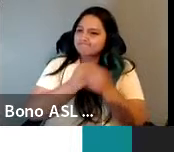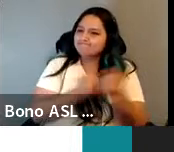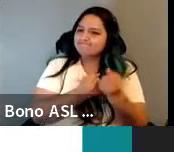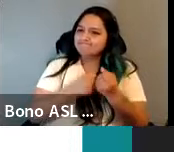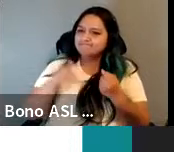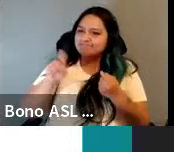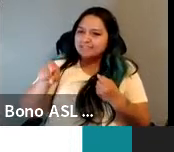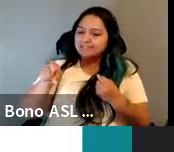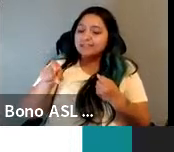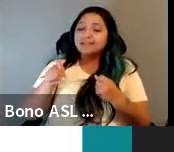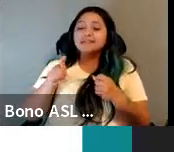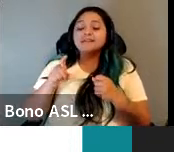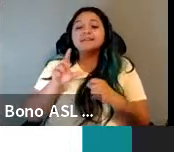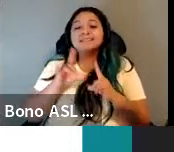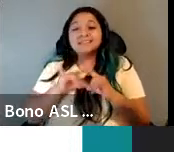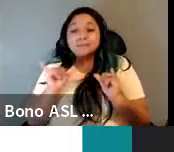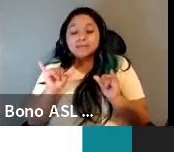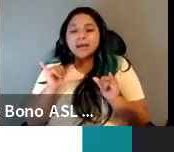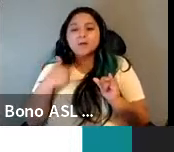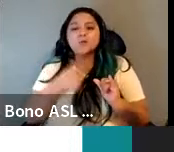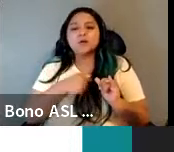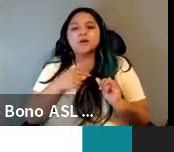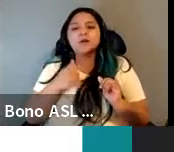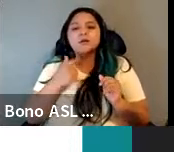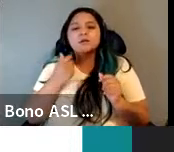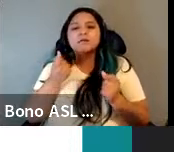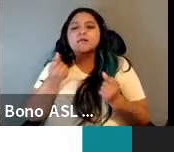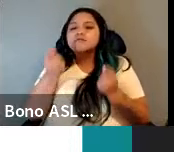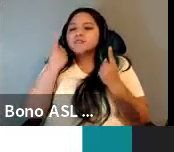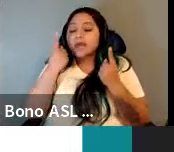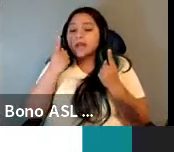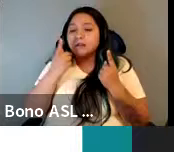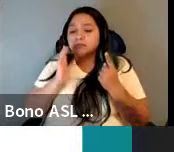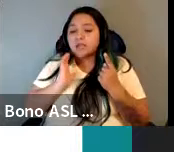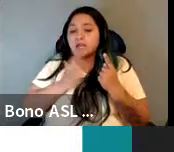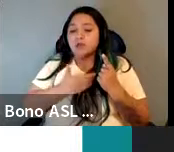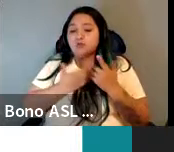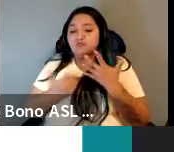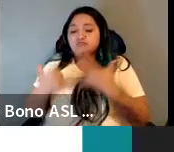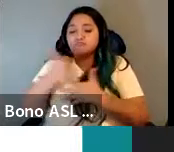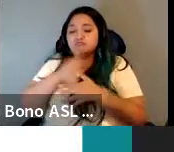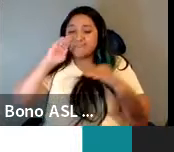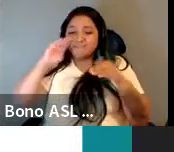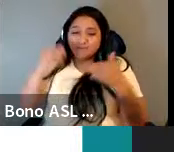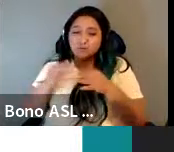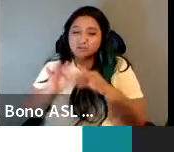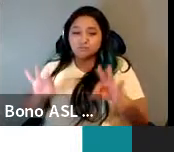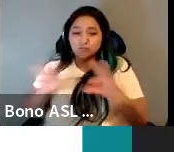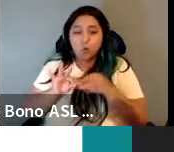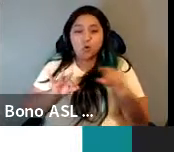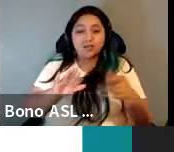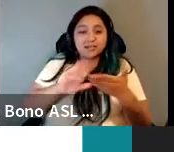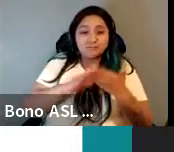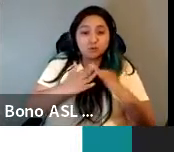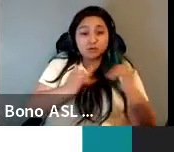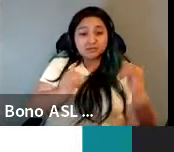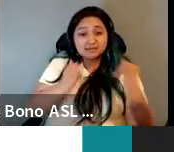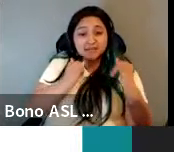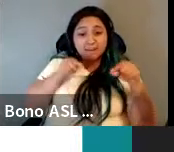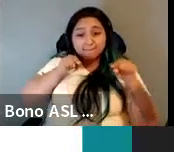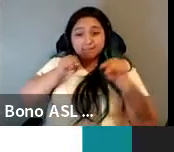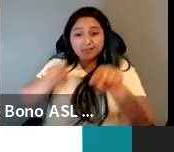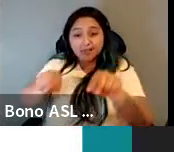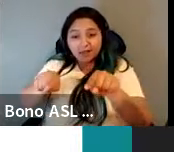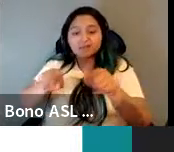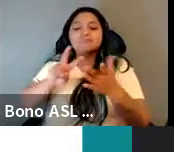allowed us to really understand how our priorities align with the community and how urgent the